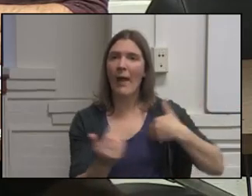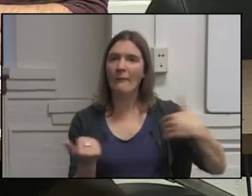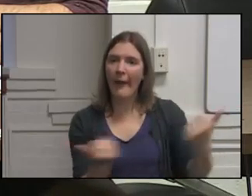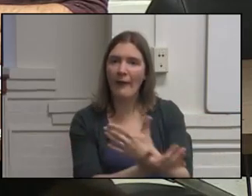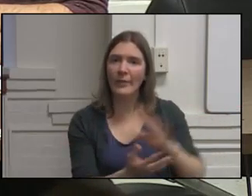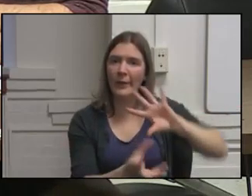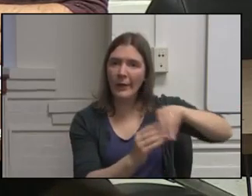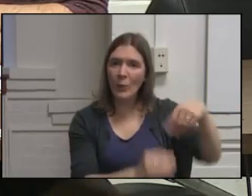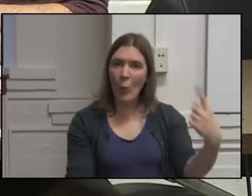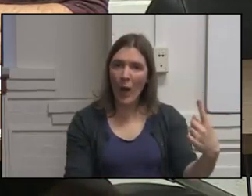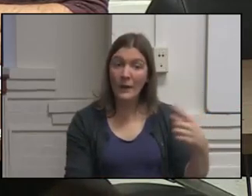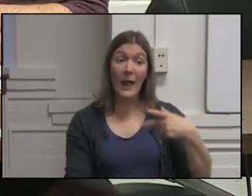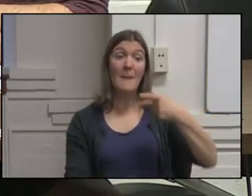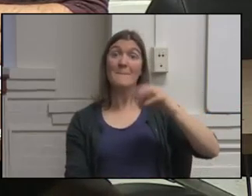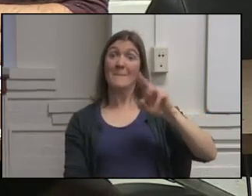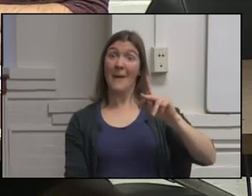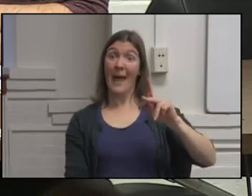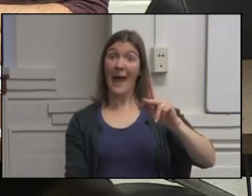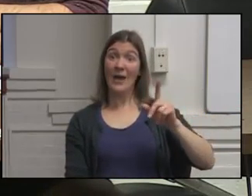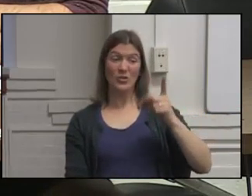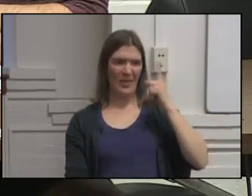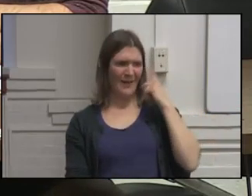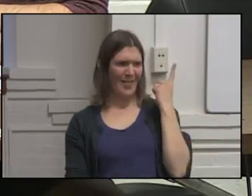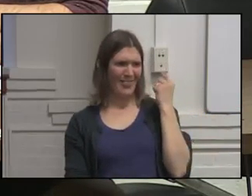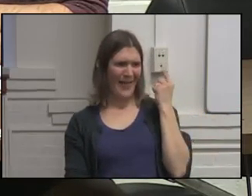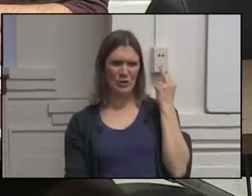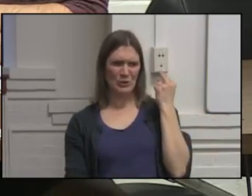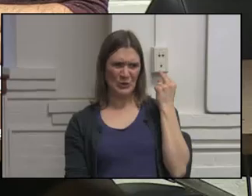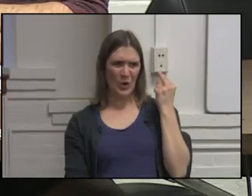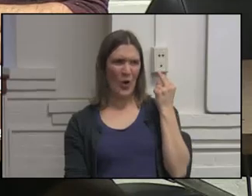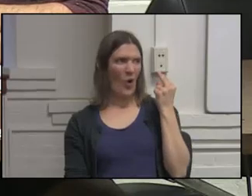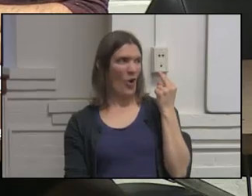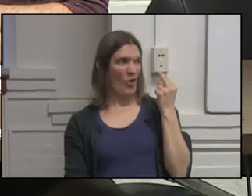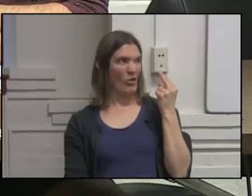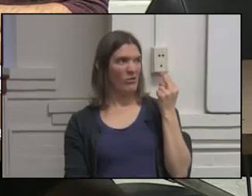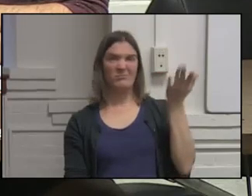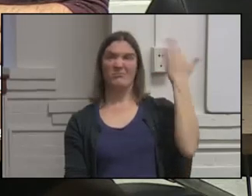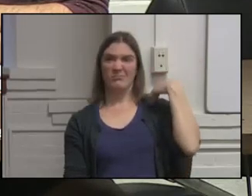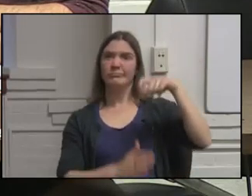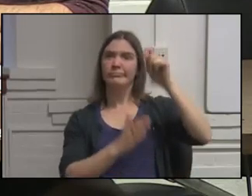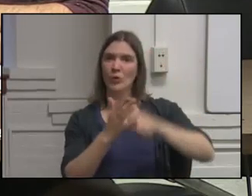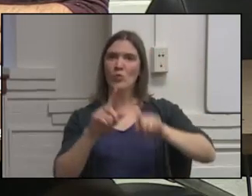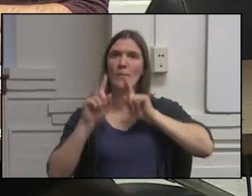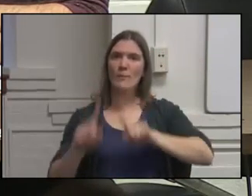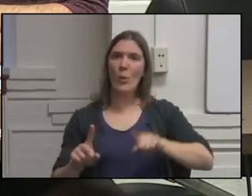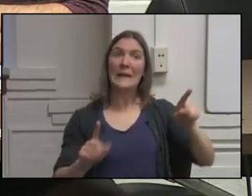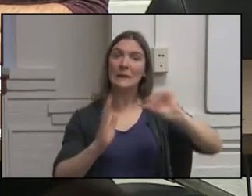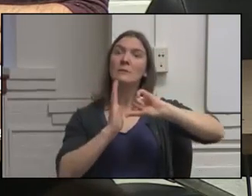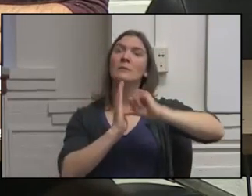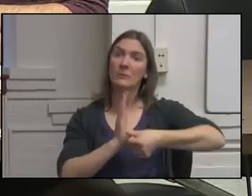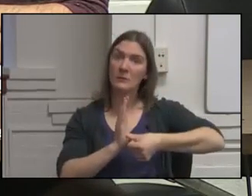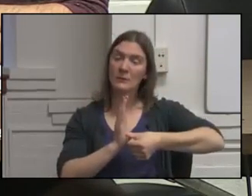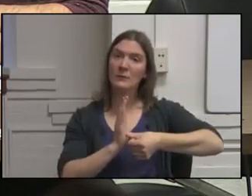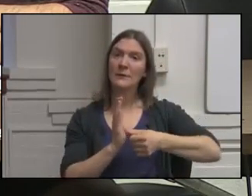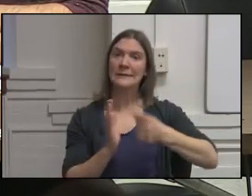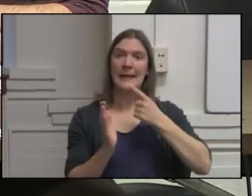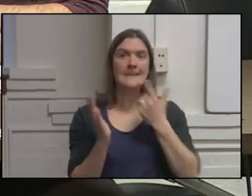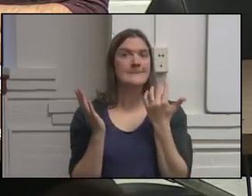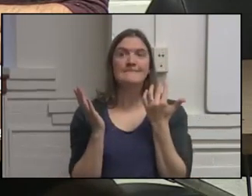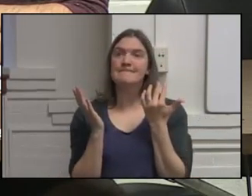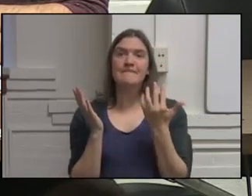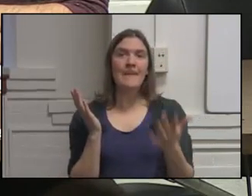Patrick's report to the select board from a year and a half ago now, or more even, pointed out that he didn't